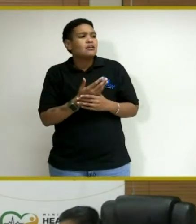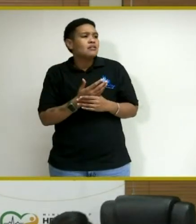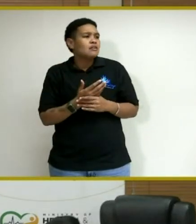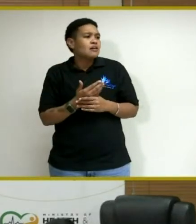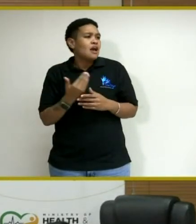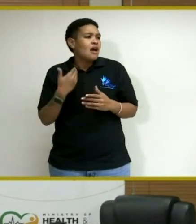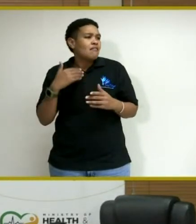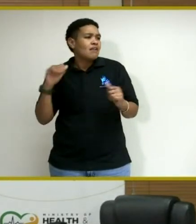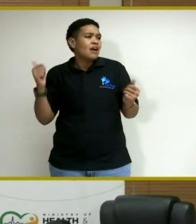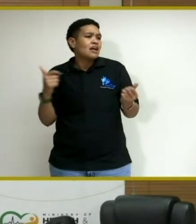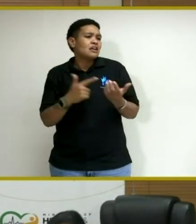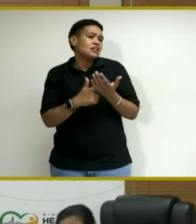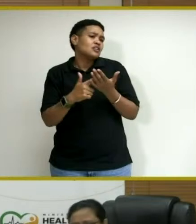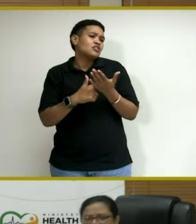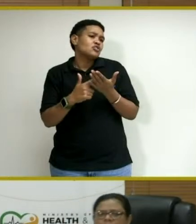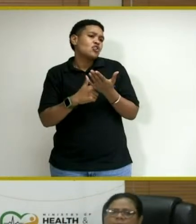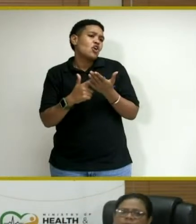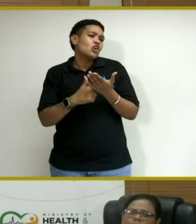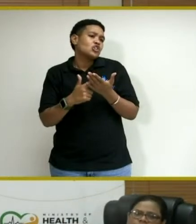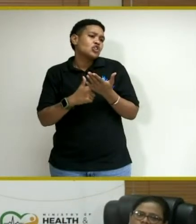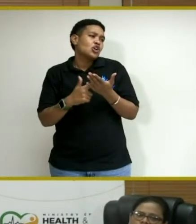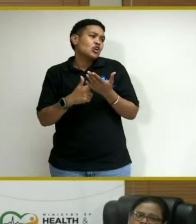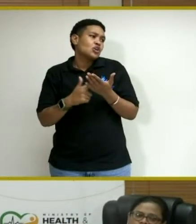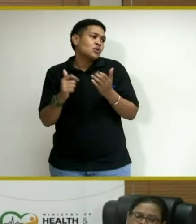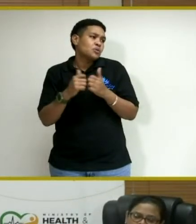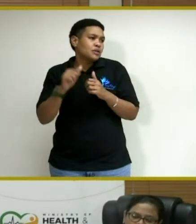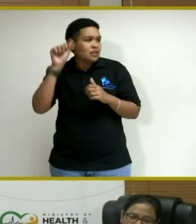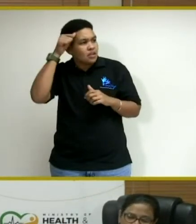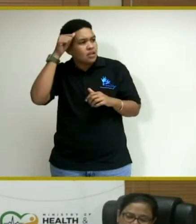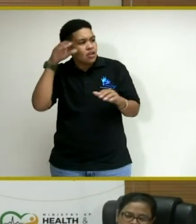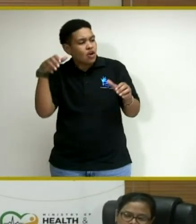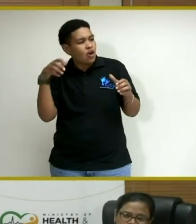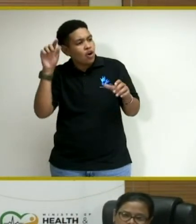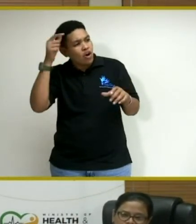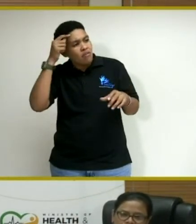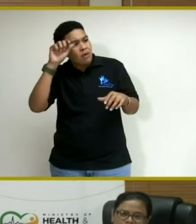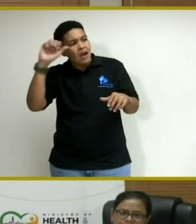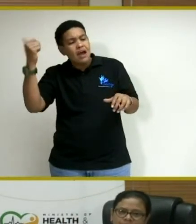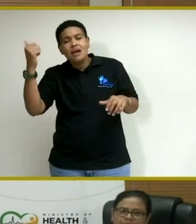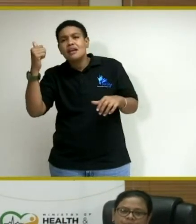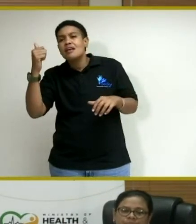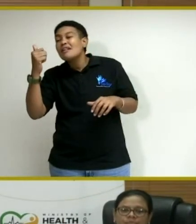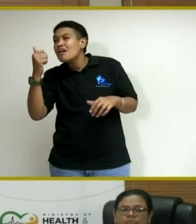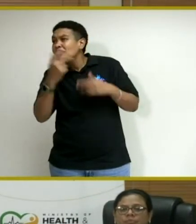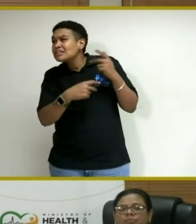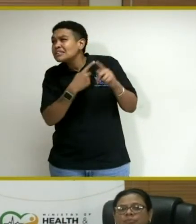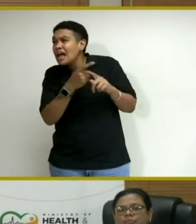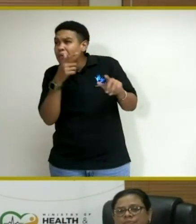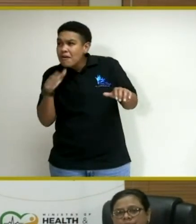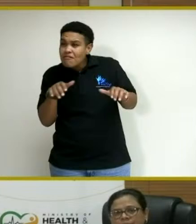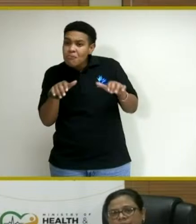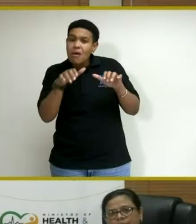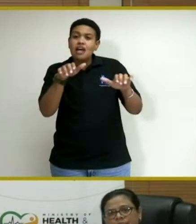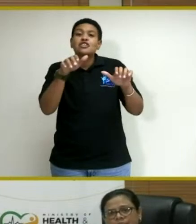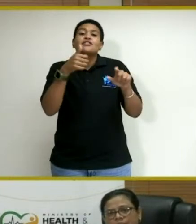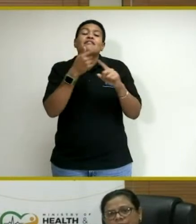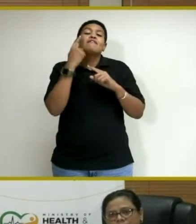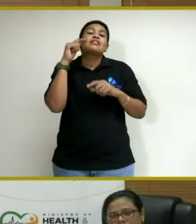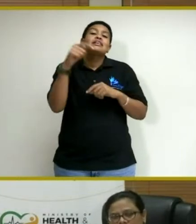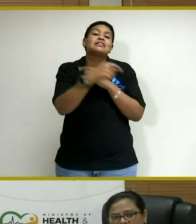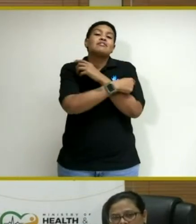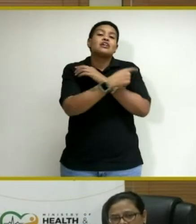any discussions with the Indian government or any other kind of manufacturer of vaccines to